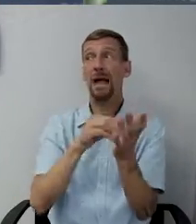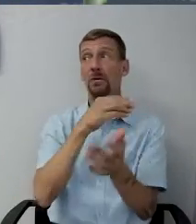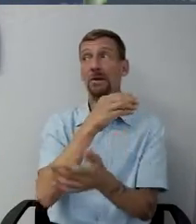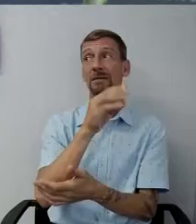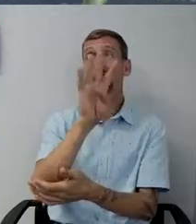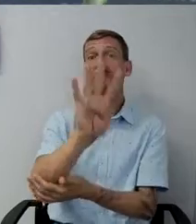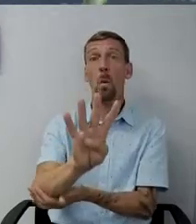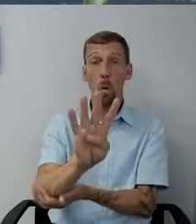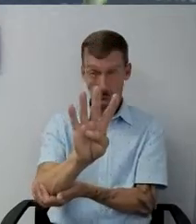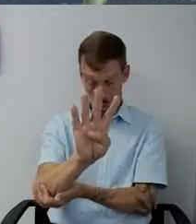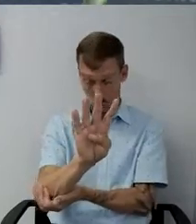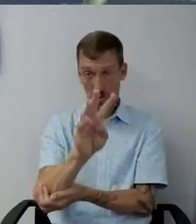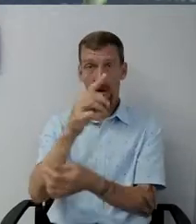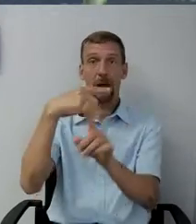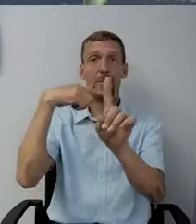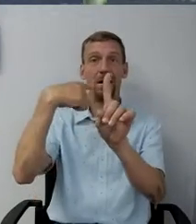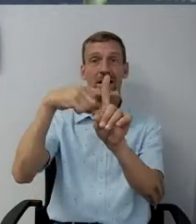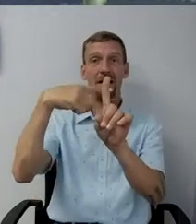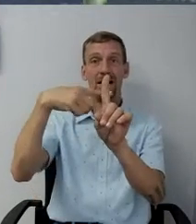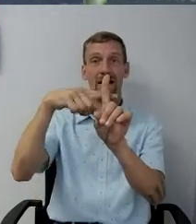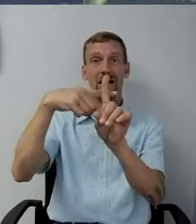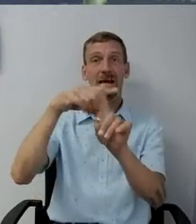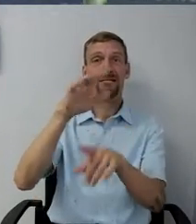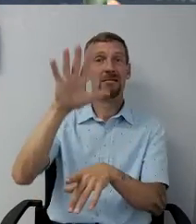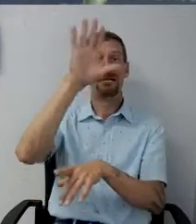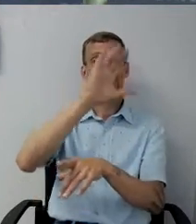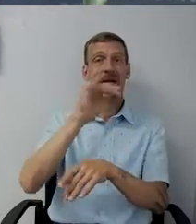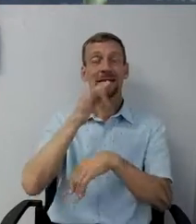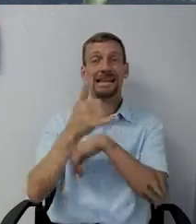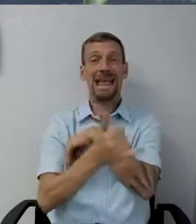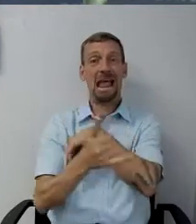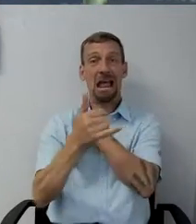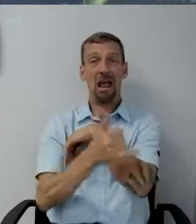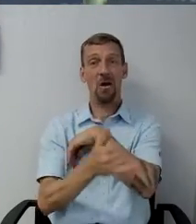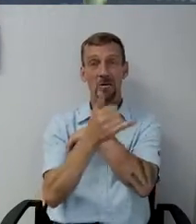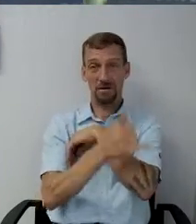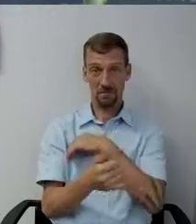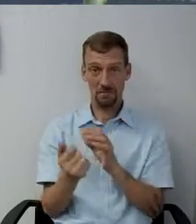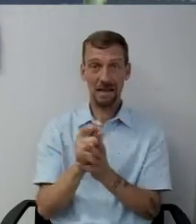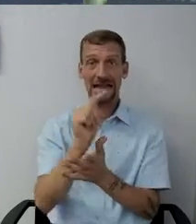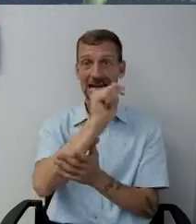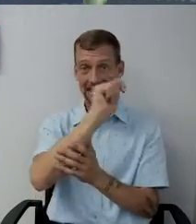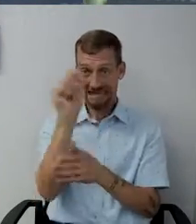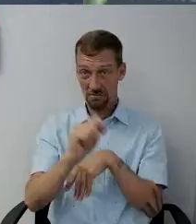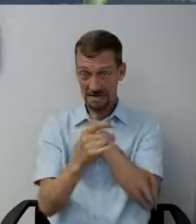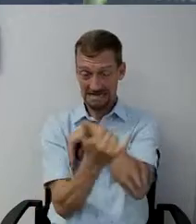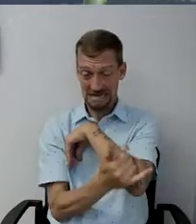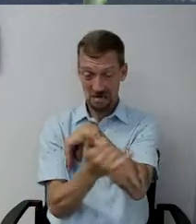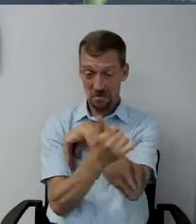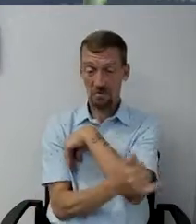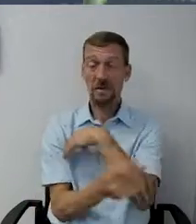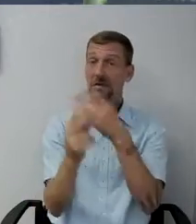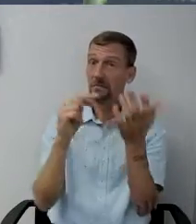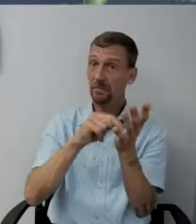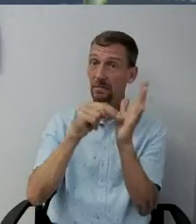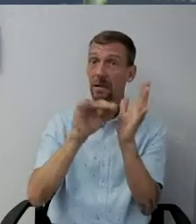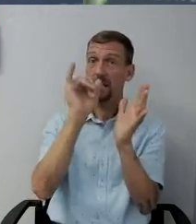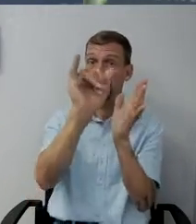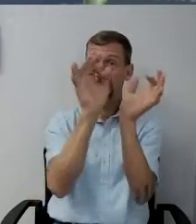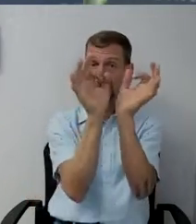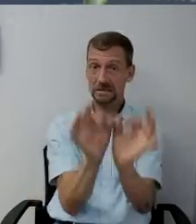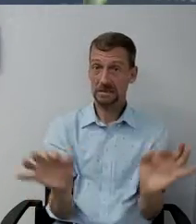3,004 positive cases across the county. Again, that's since inception, which important to put that